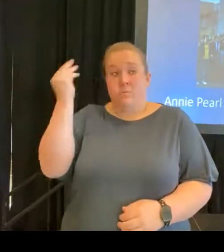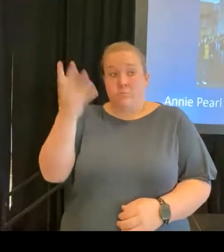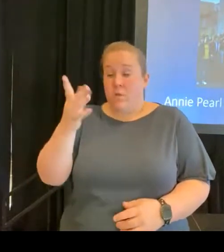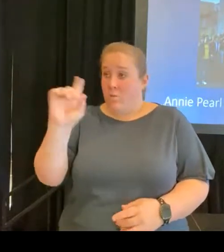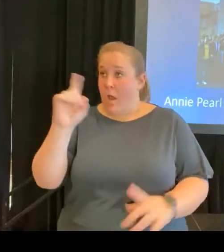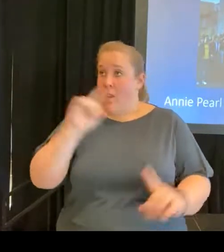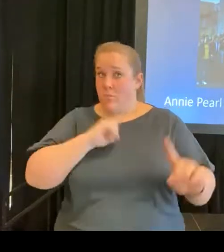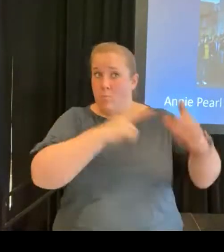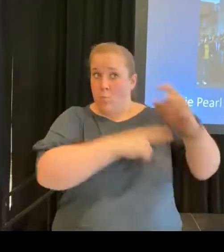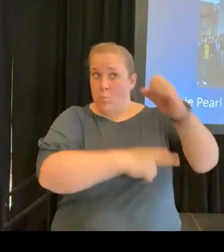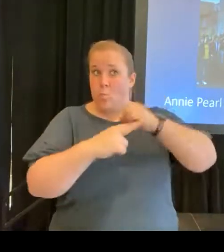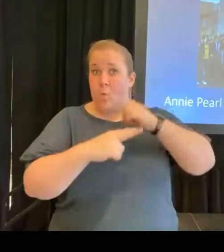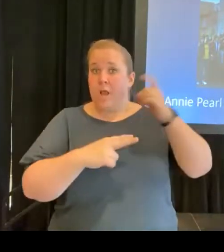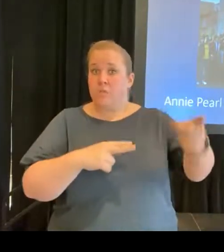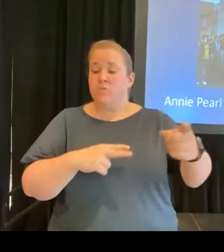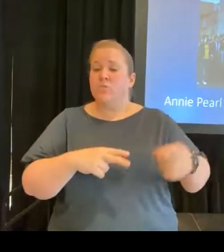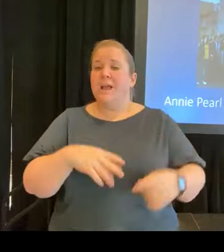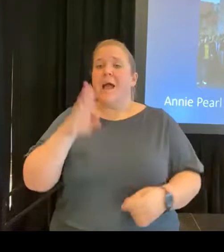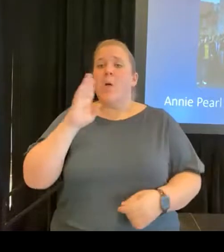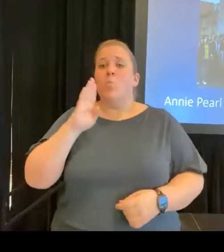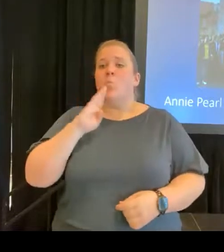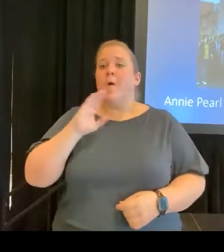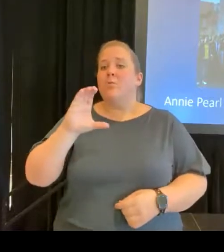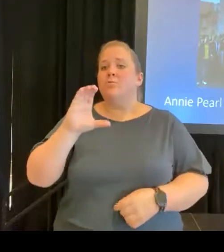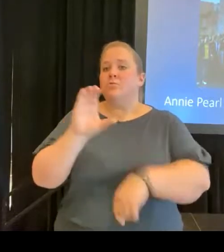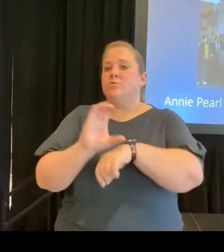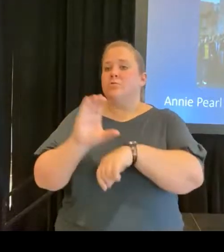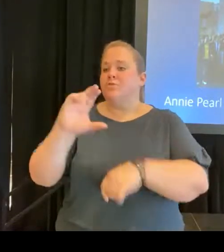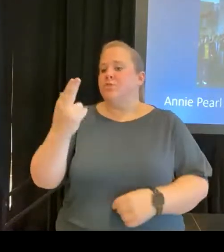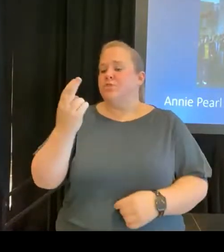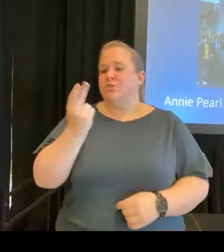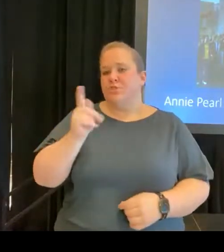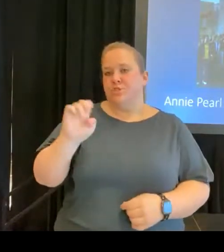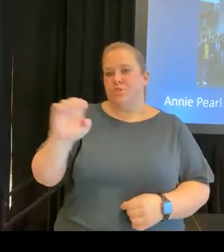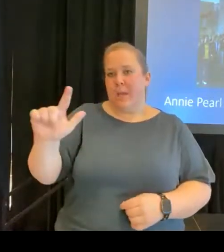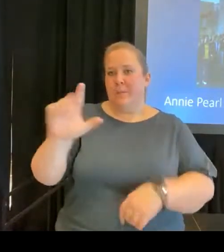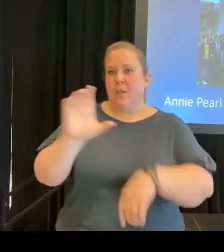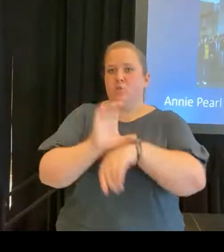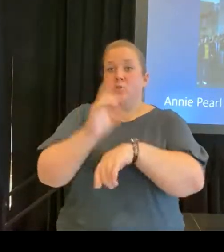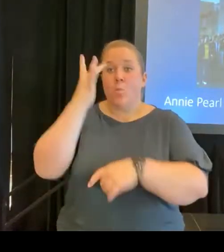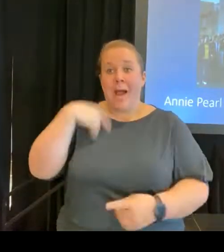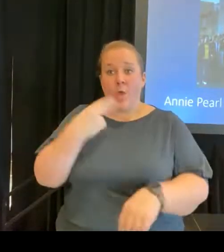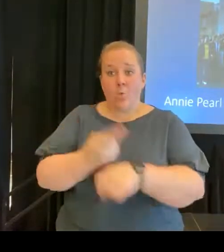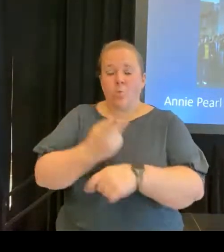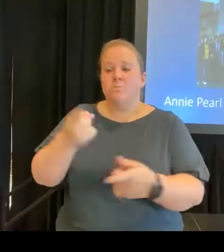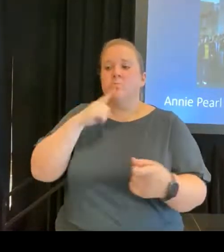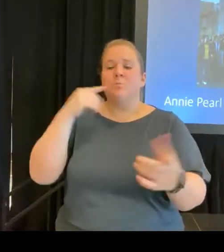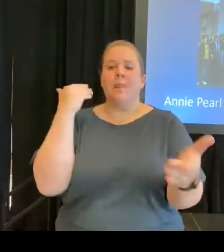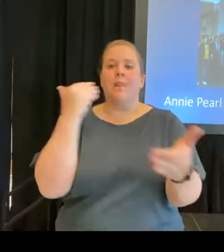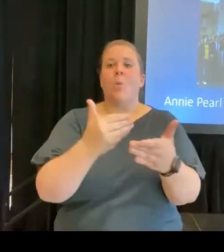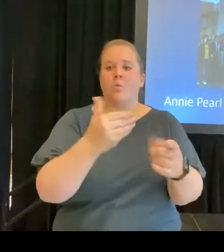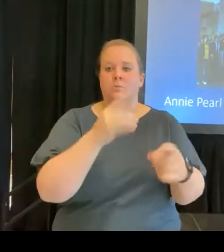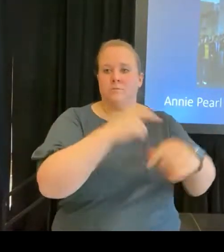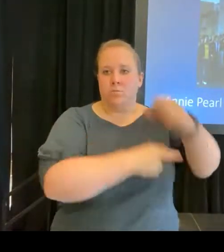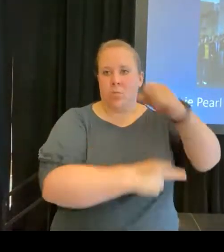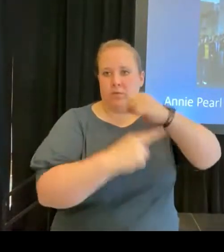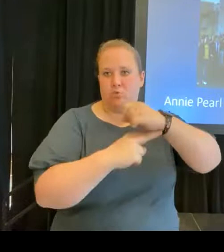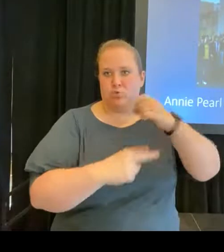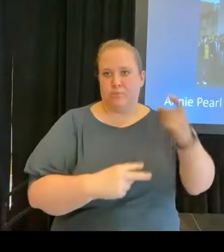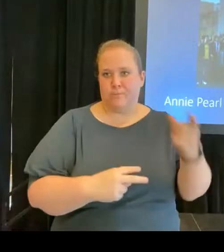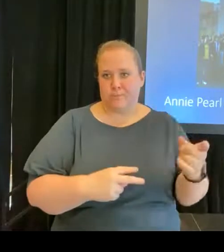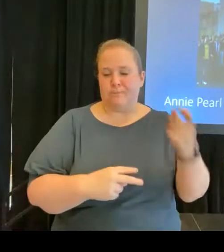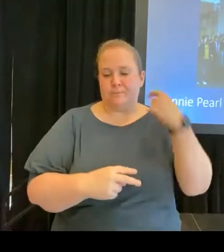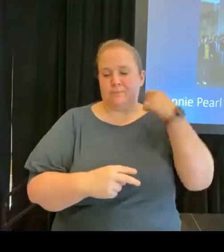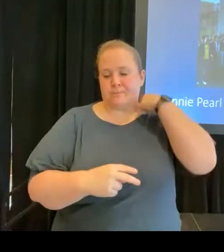bridge, we were at Brown Chapel Church. Actually, Brown Chapel Church was used because it was the closest church to the bridge